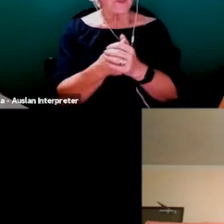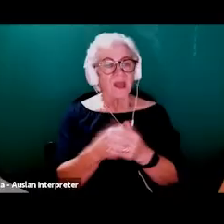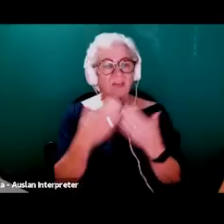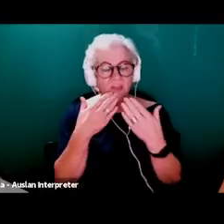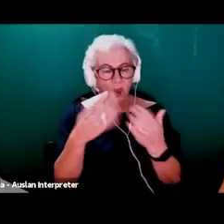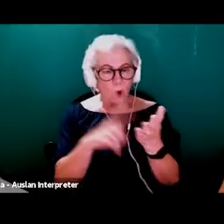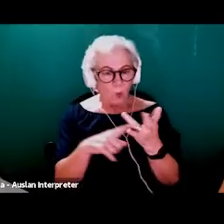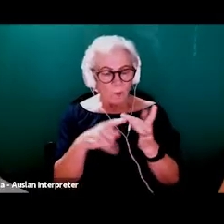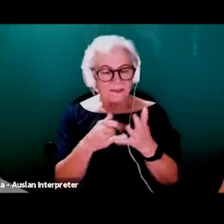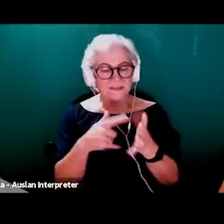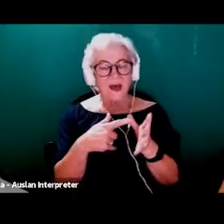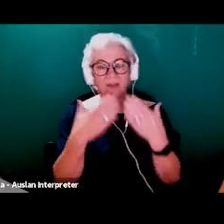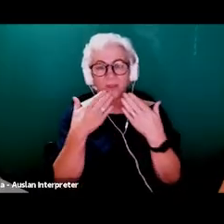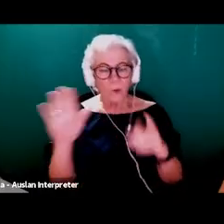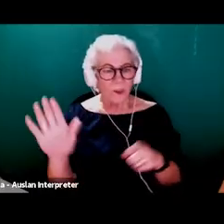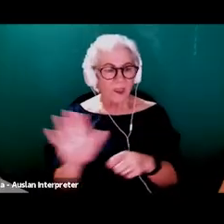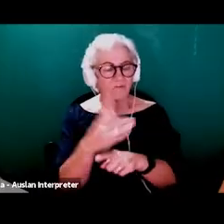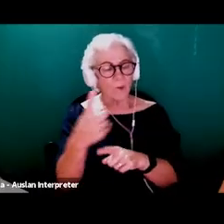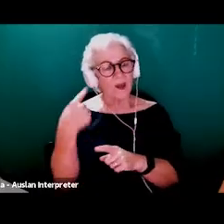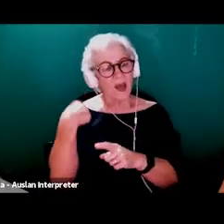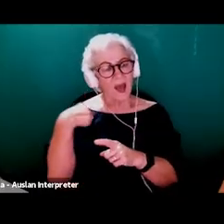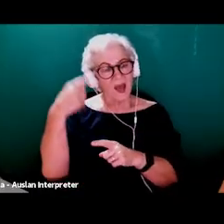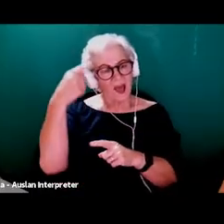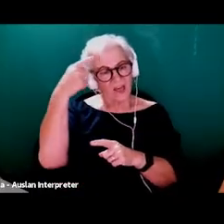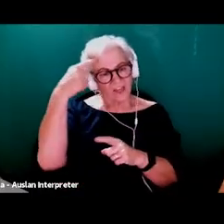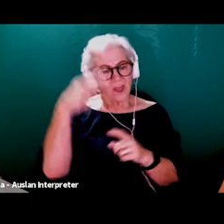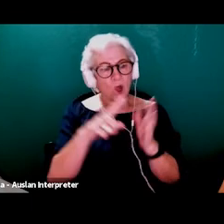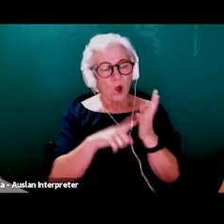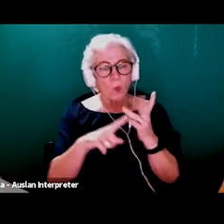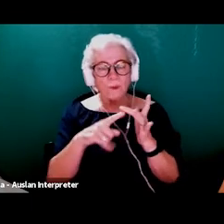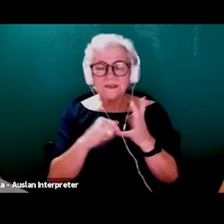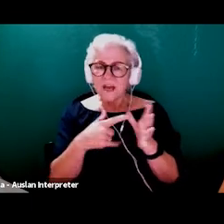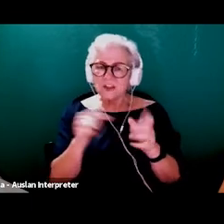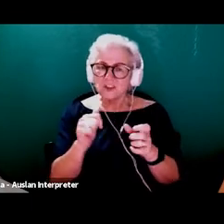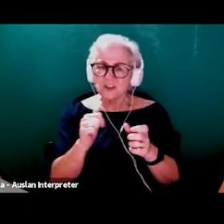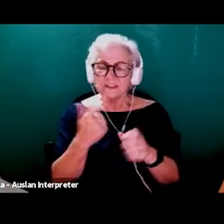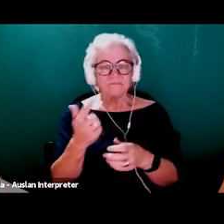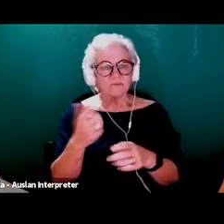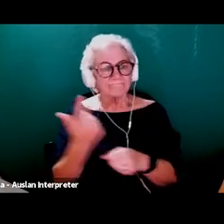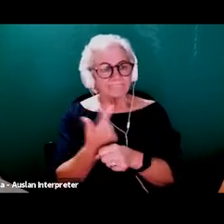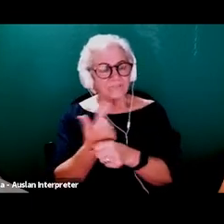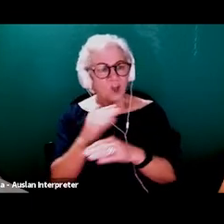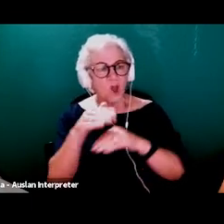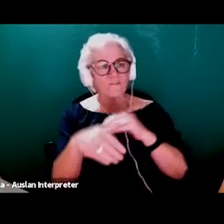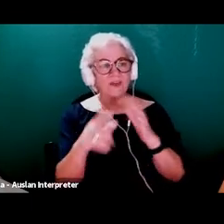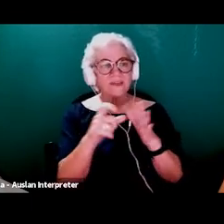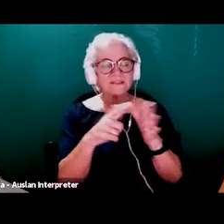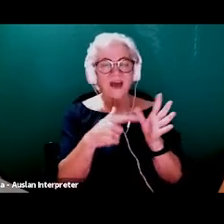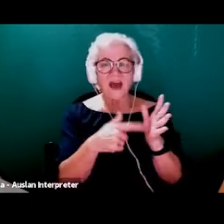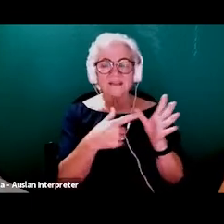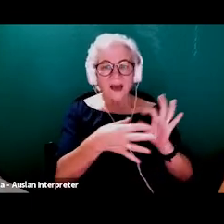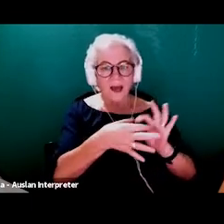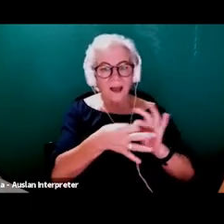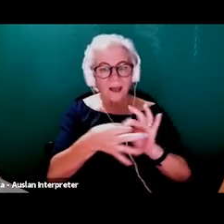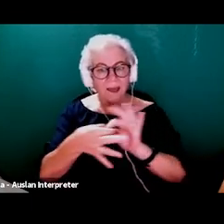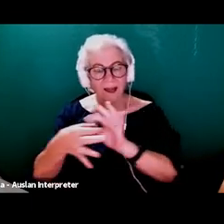good morning, everyone. So I think earlier Louisa did touch on some of the power of using data linkage studies. For those